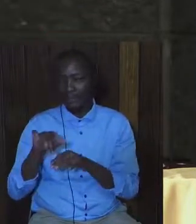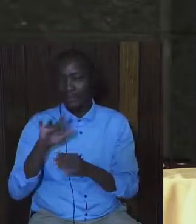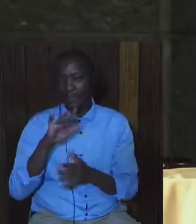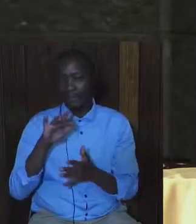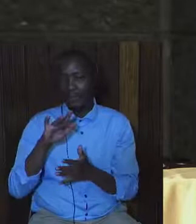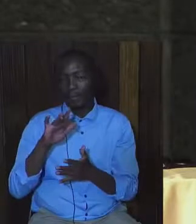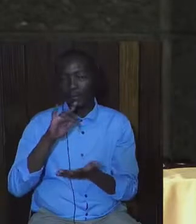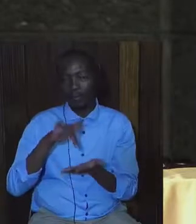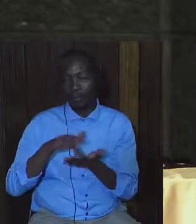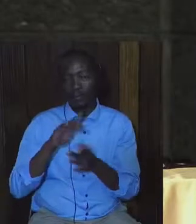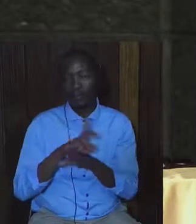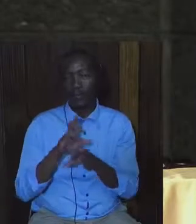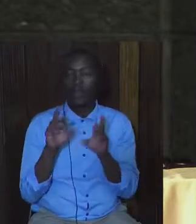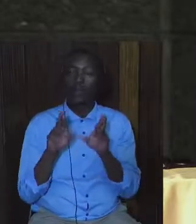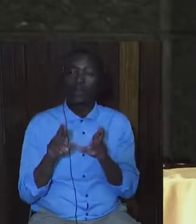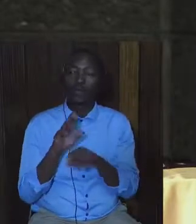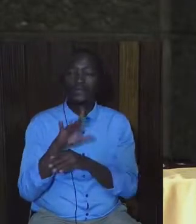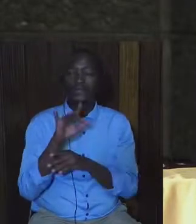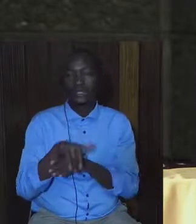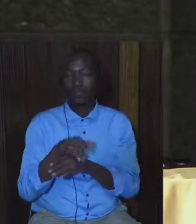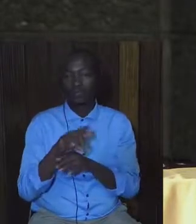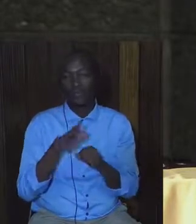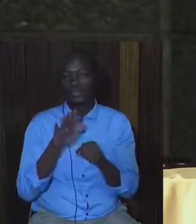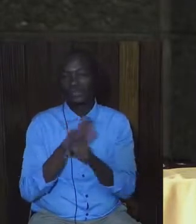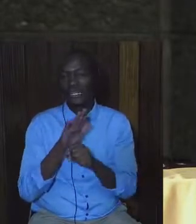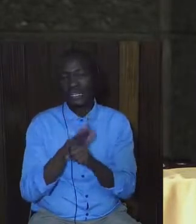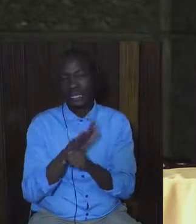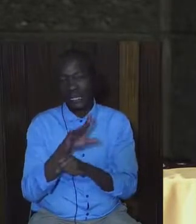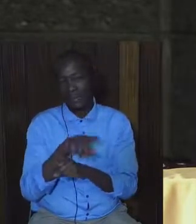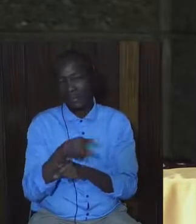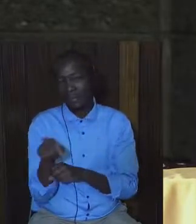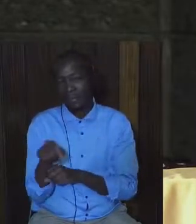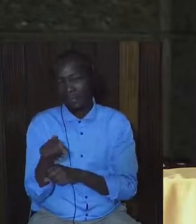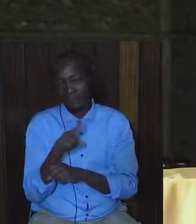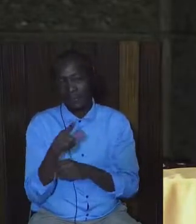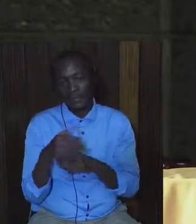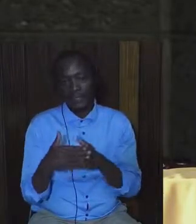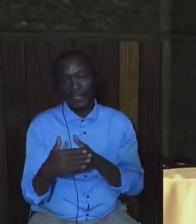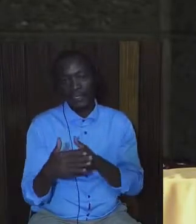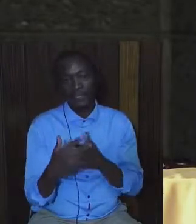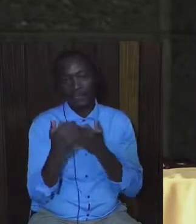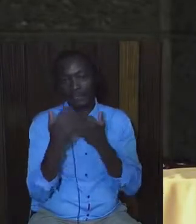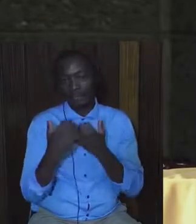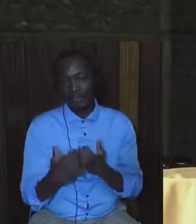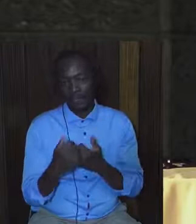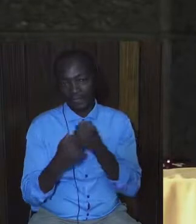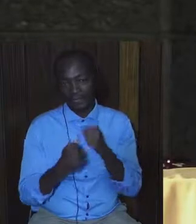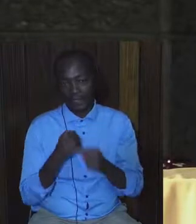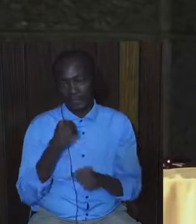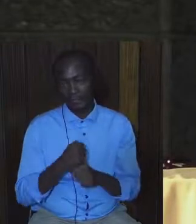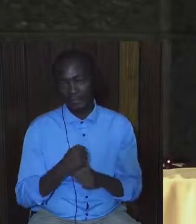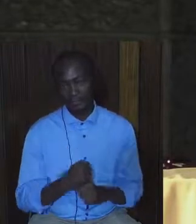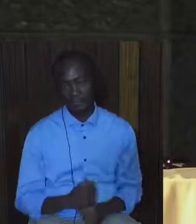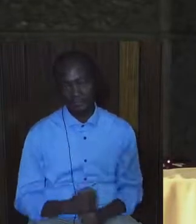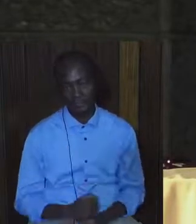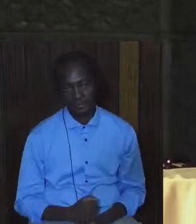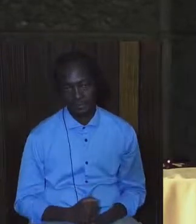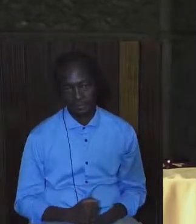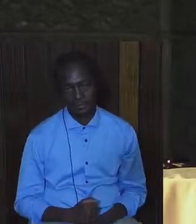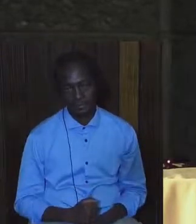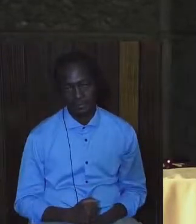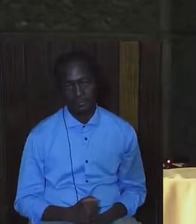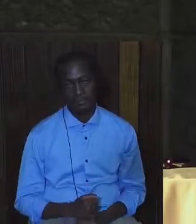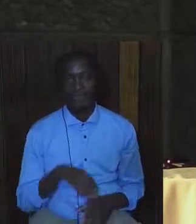committee, we are hoping to fill them in the next coming financial year. In